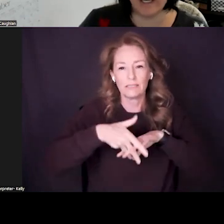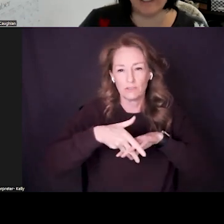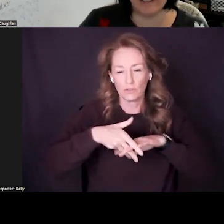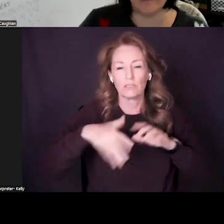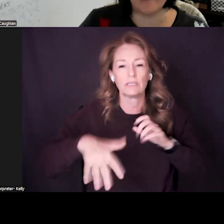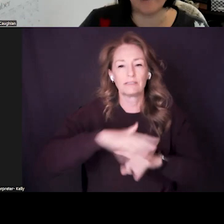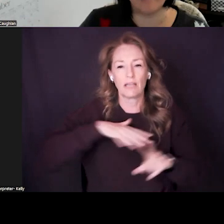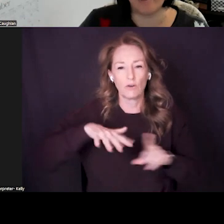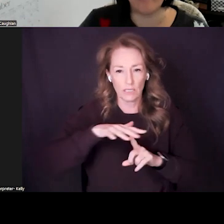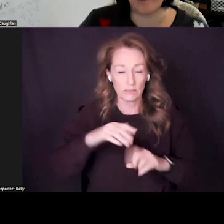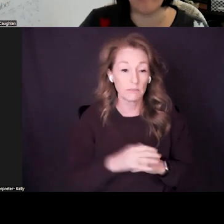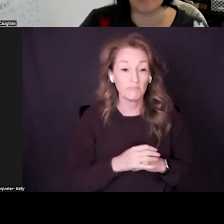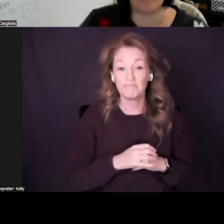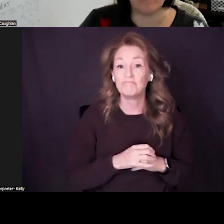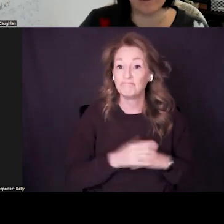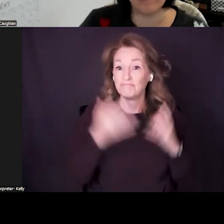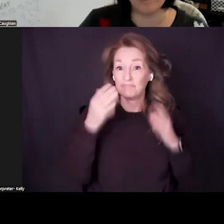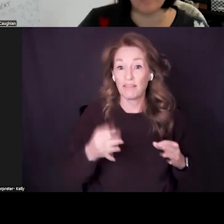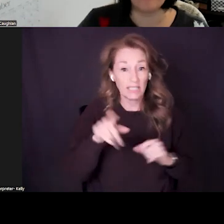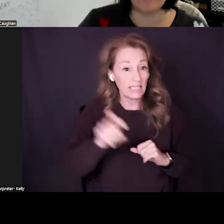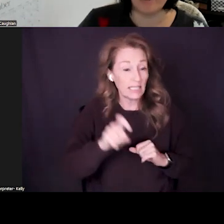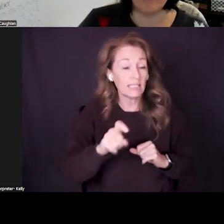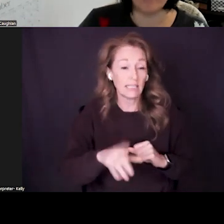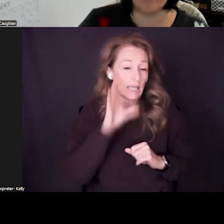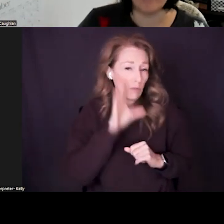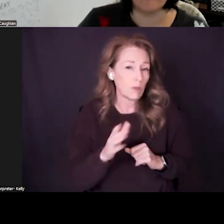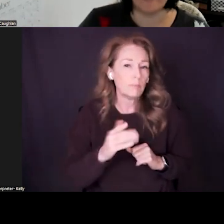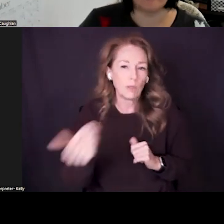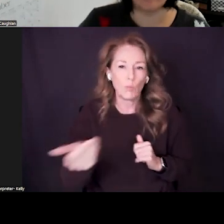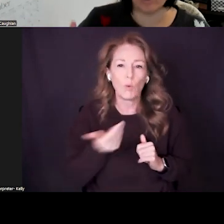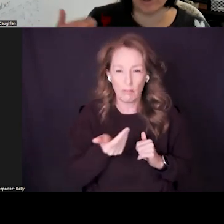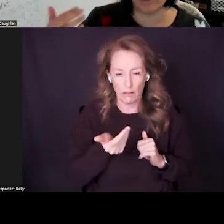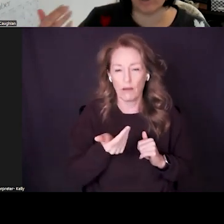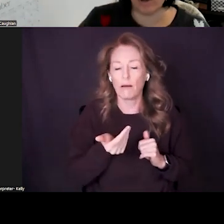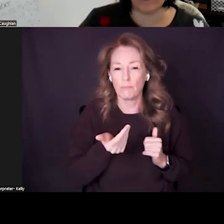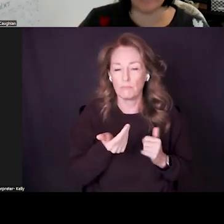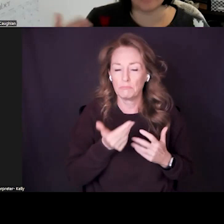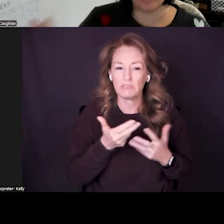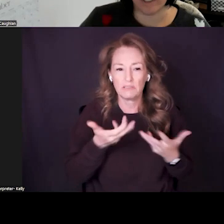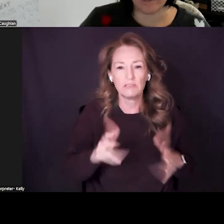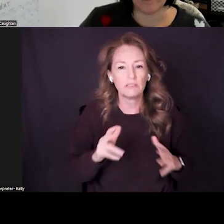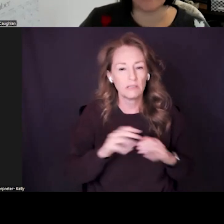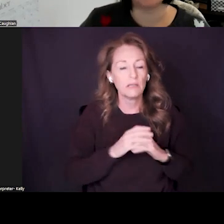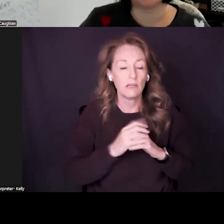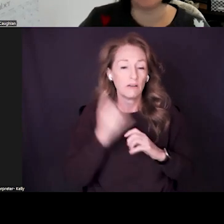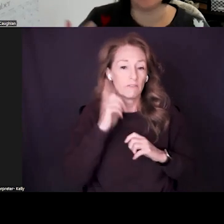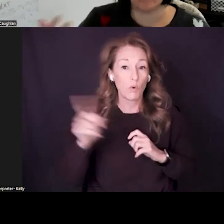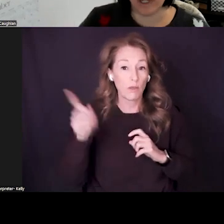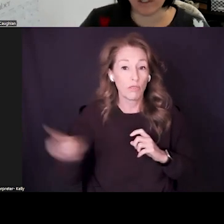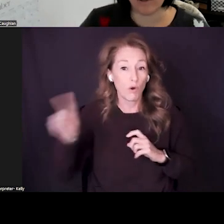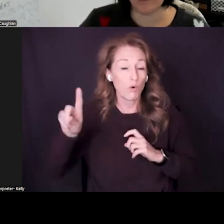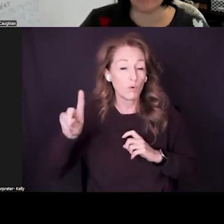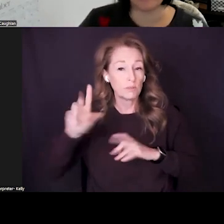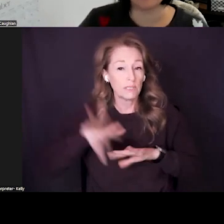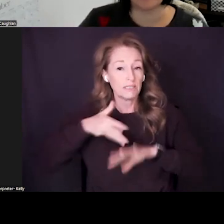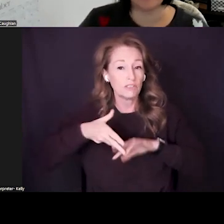needed, and I think they would be very much welcome for people that are starting to call in and trust 988 and